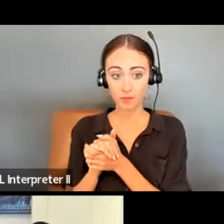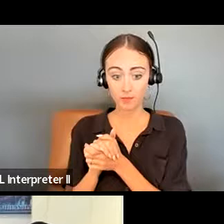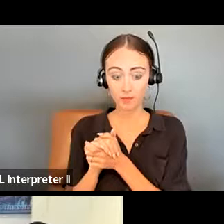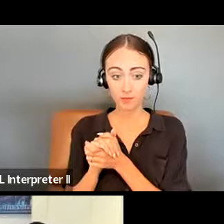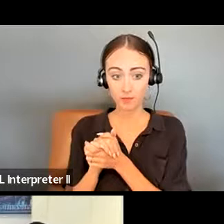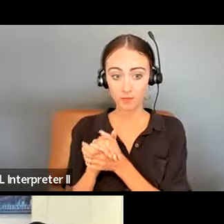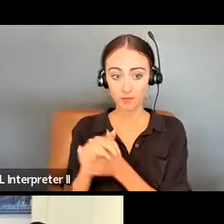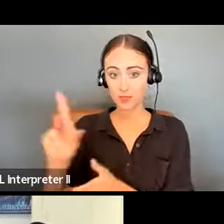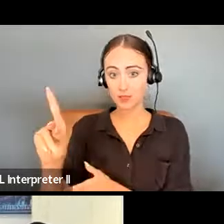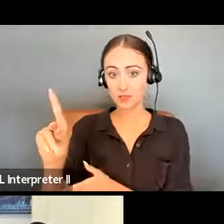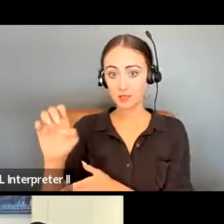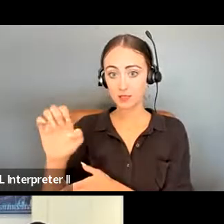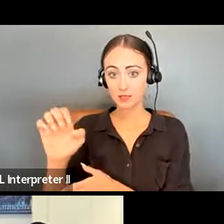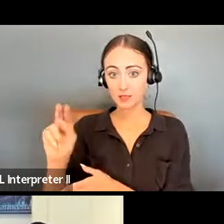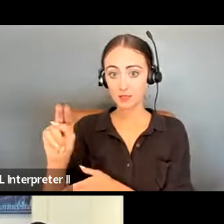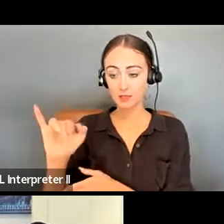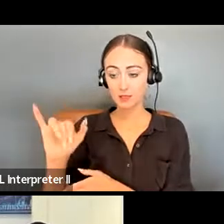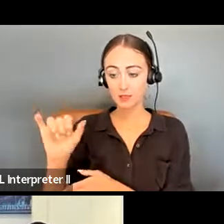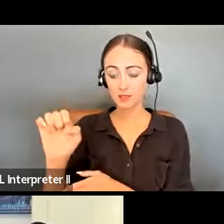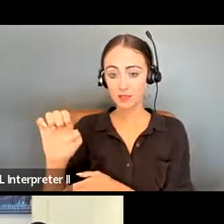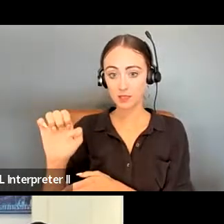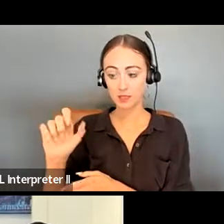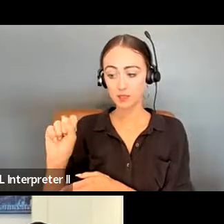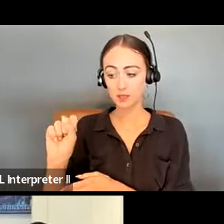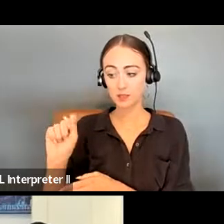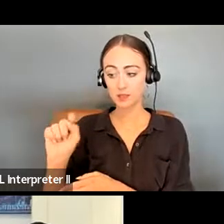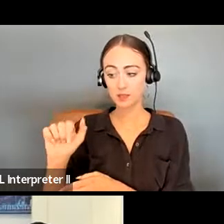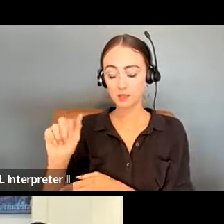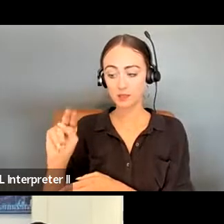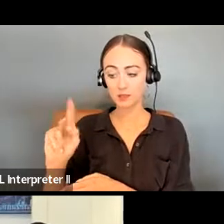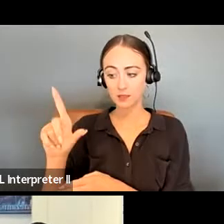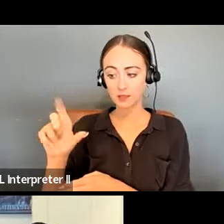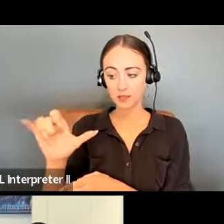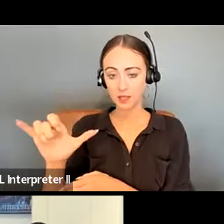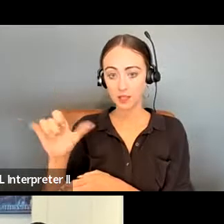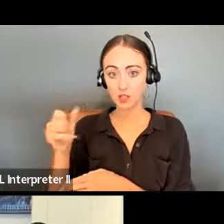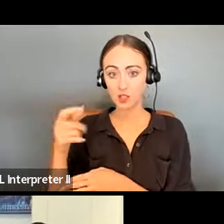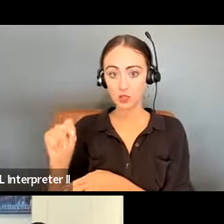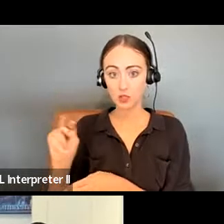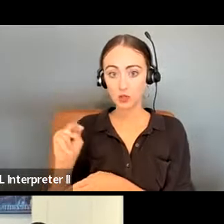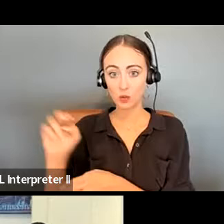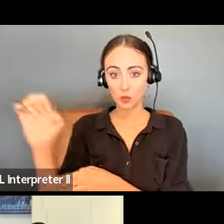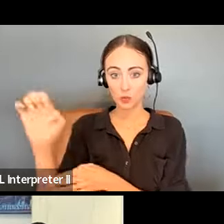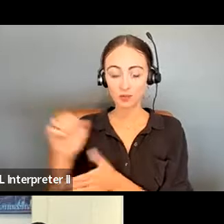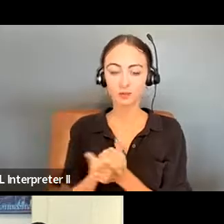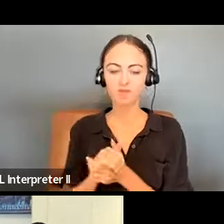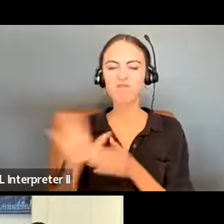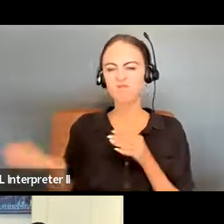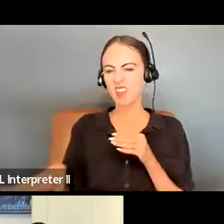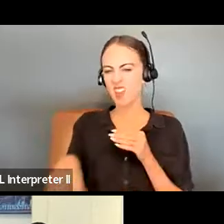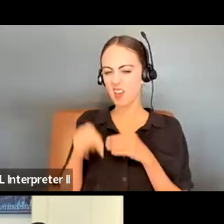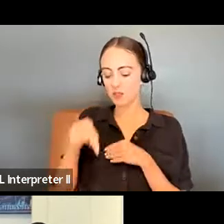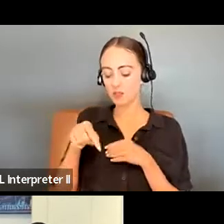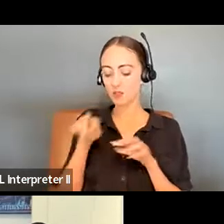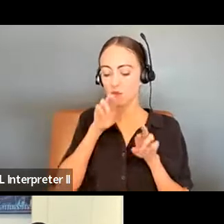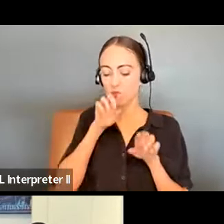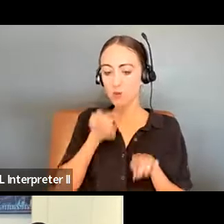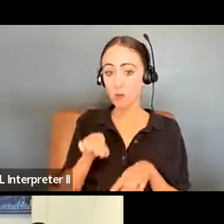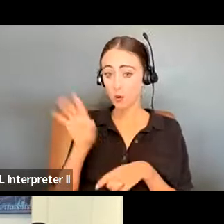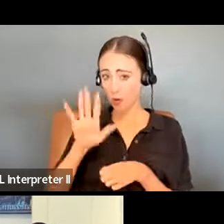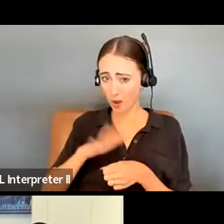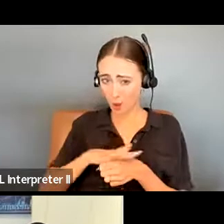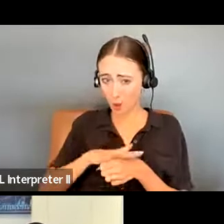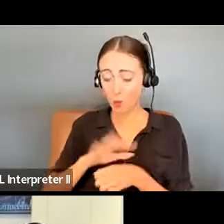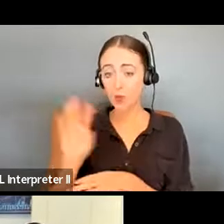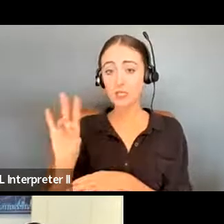as Denise Stanley Street Northeast. Both are depicted on the plat that's attached to the committee report. The location is in Ward 7,